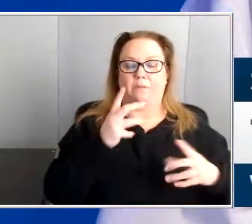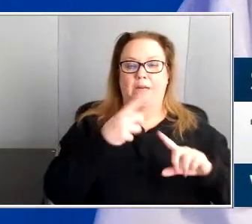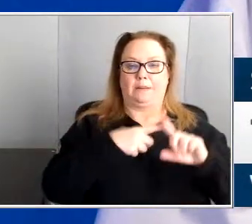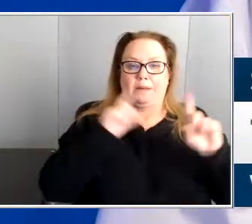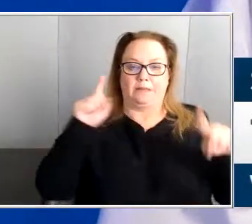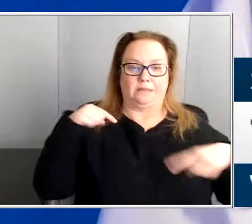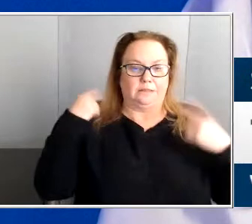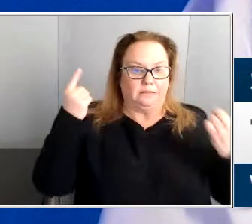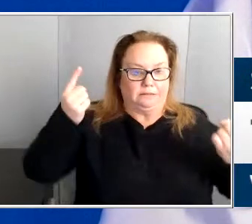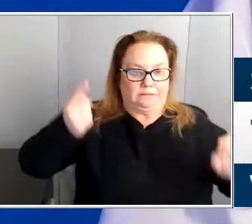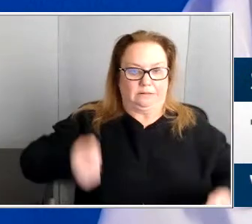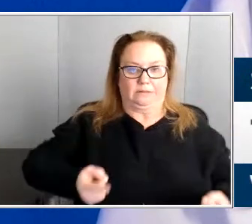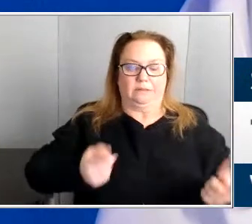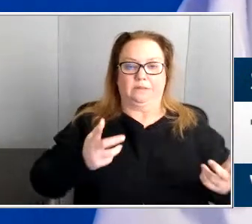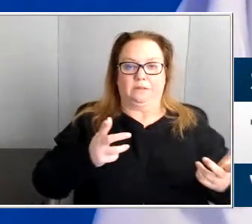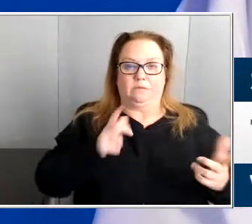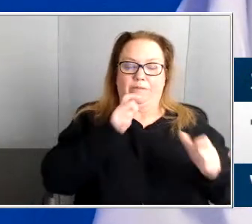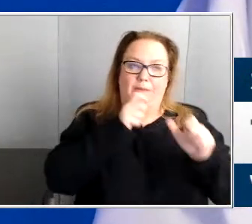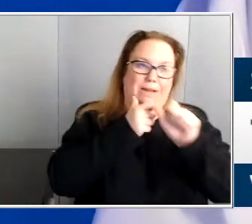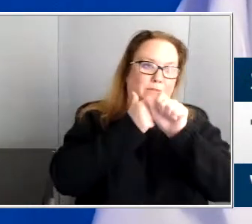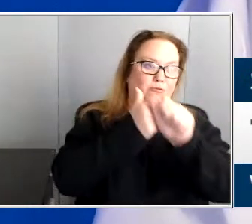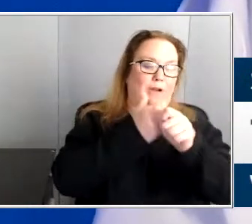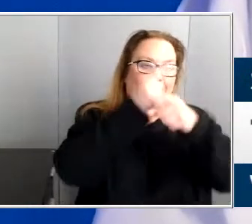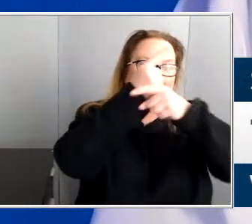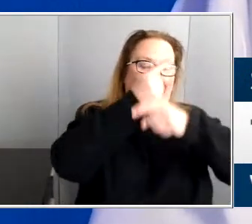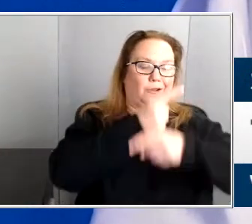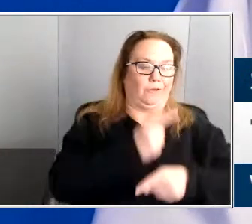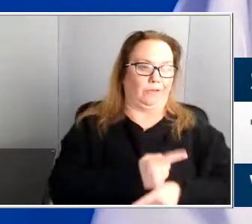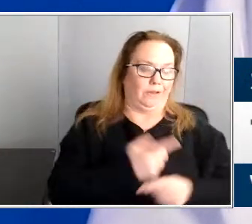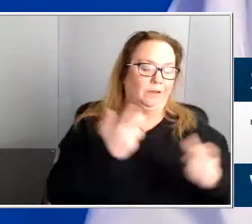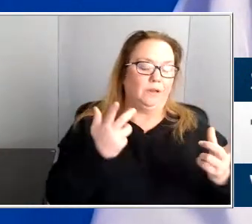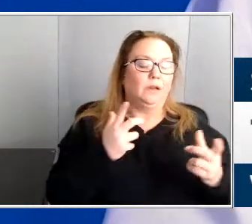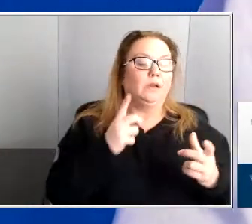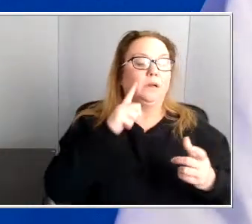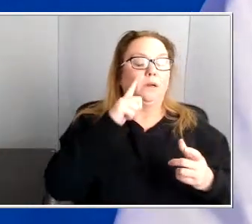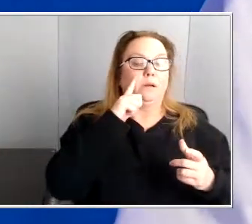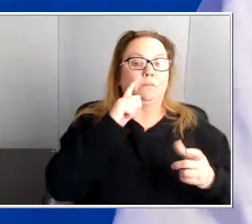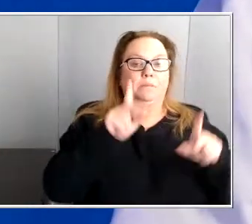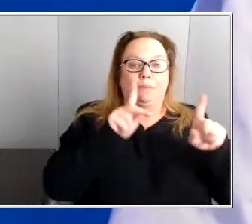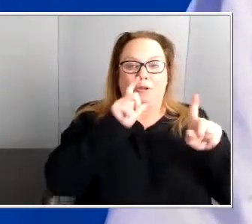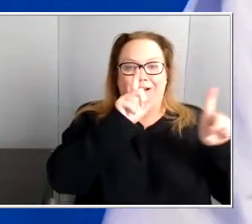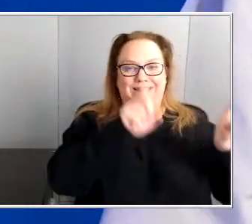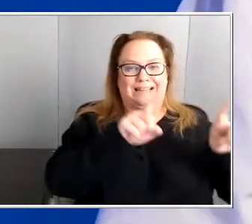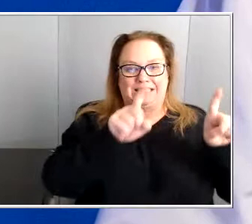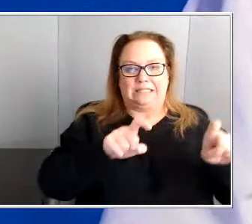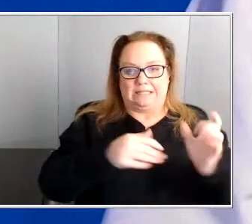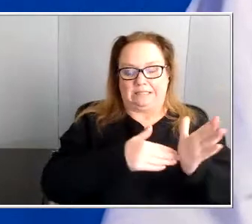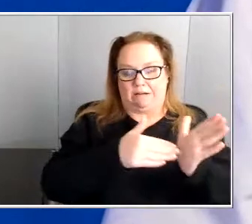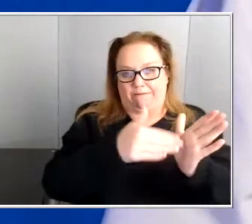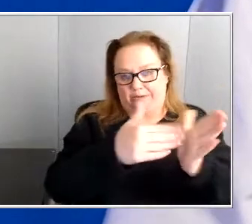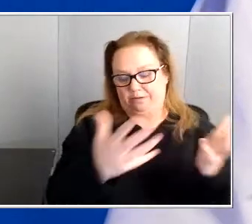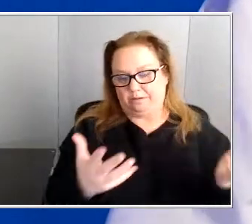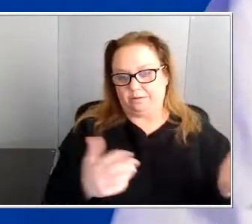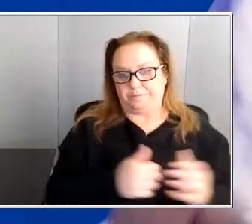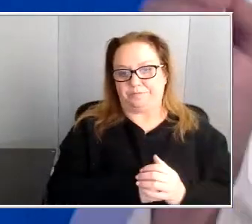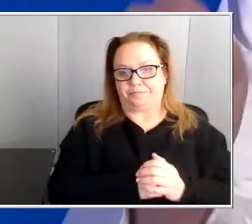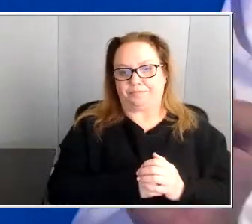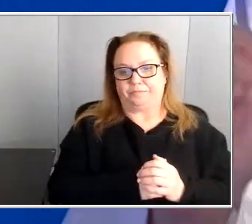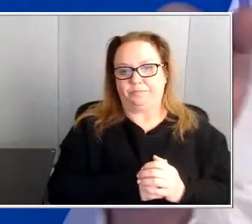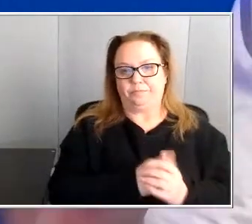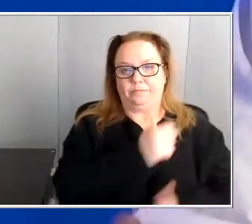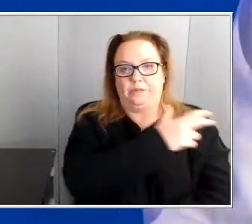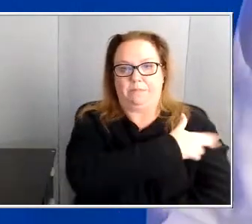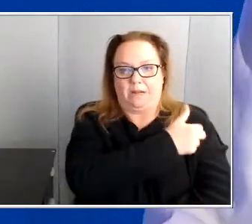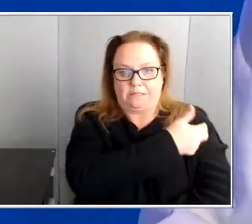to track accurately, but I think partly folks aren't testing as much. But I think hospitalizations are down.